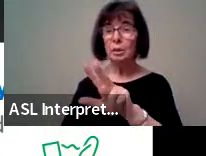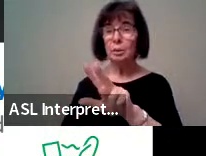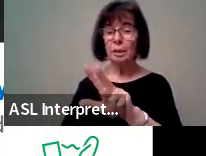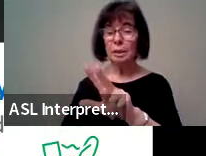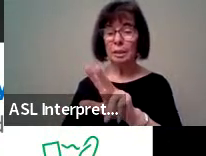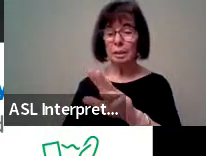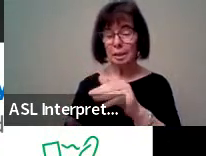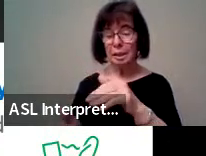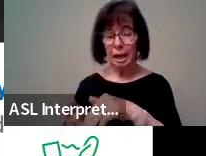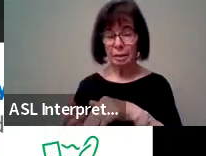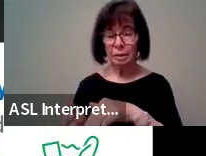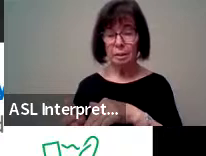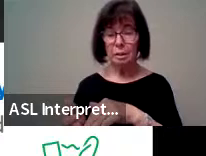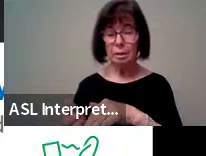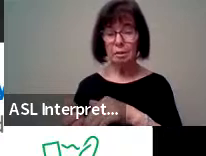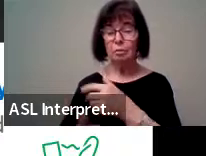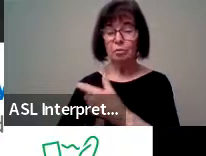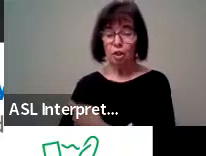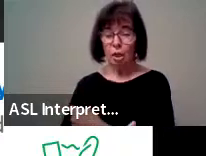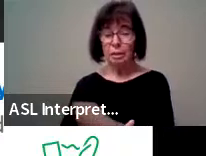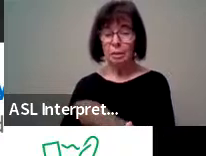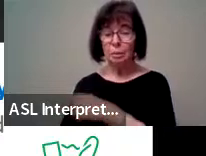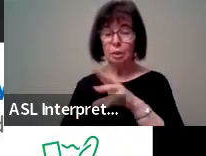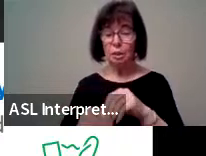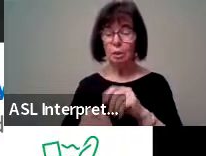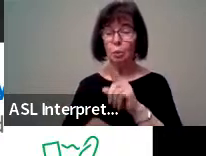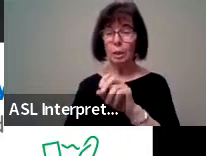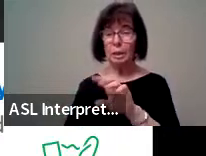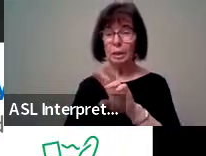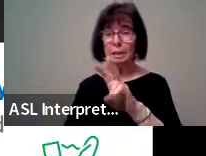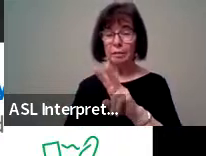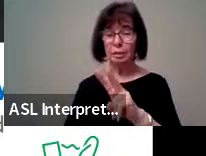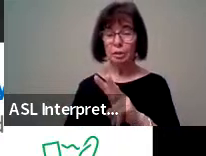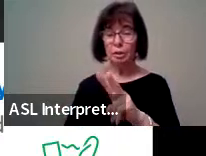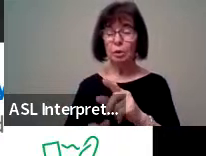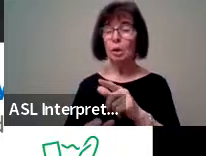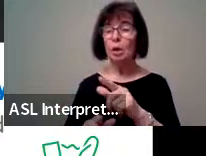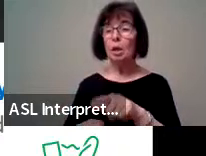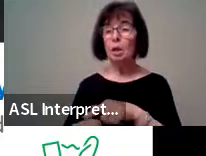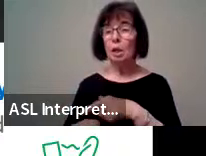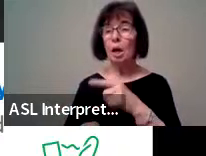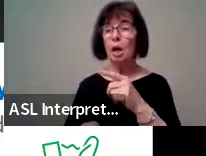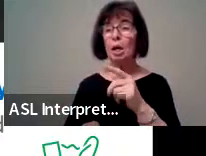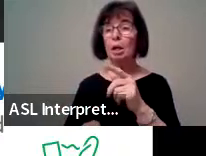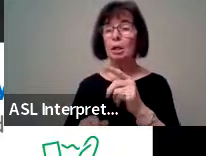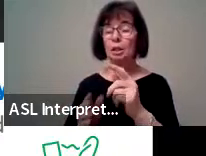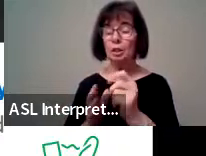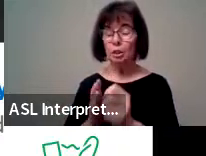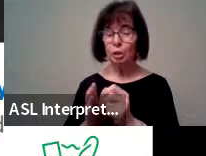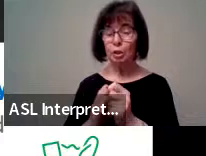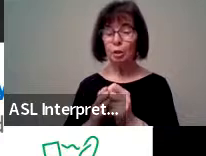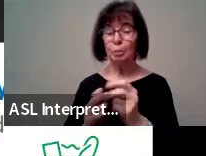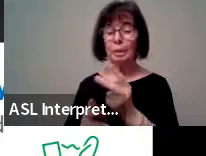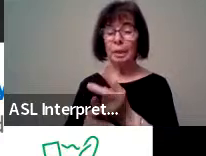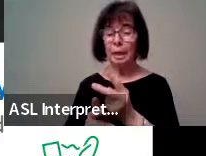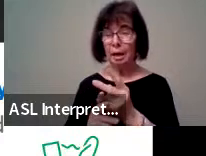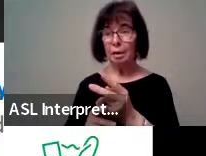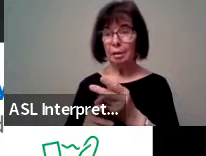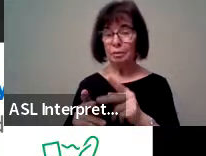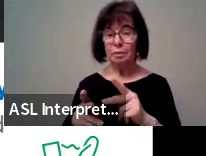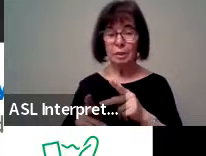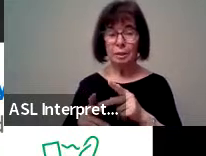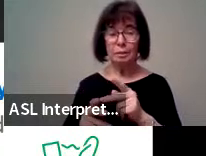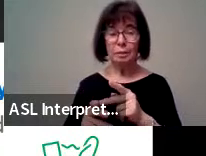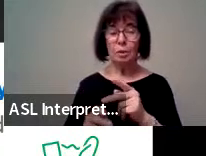260,000 doses, which includes 172 long-term care facilities. Through our DOOR campaign, our direct